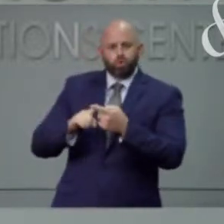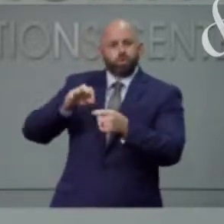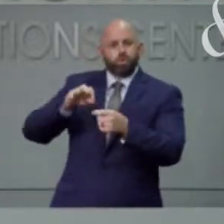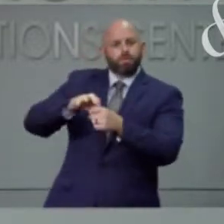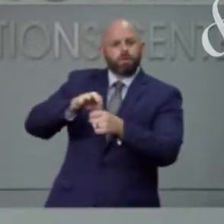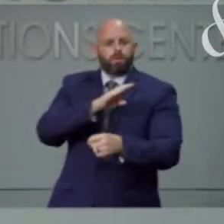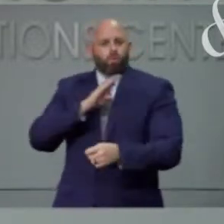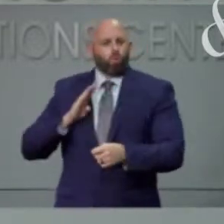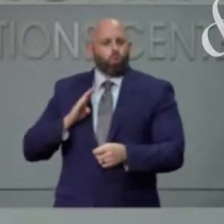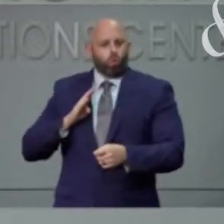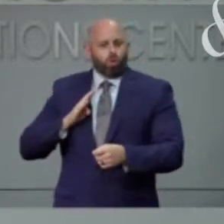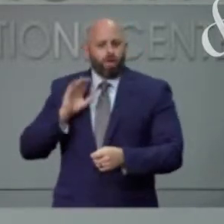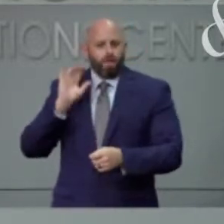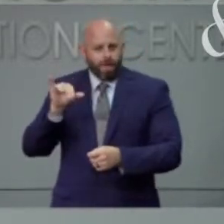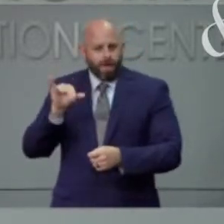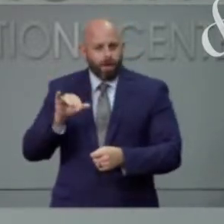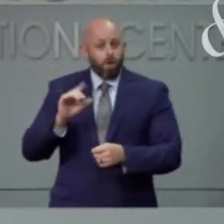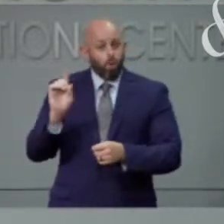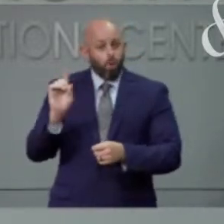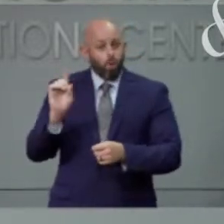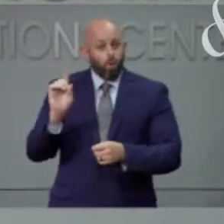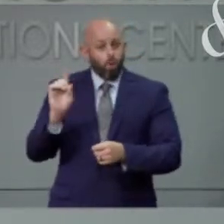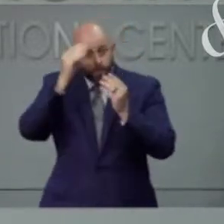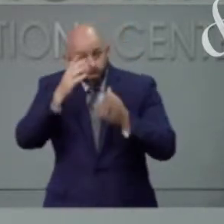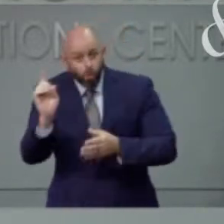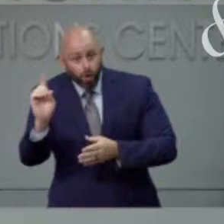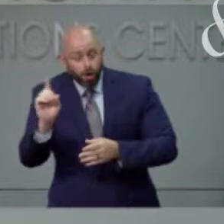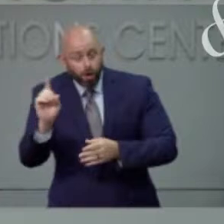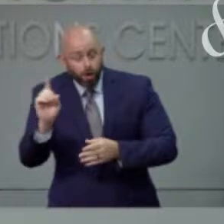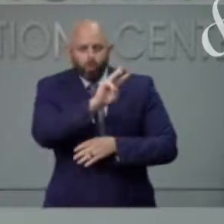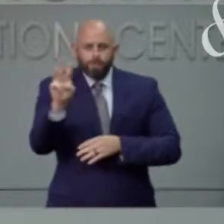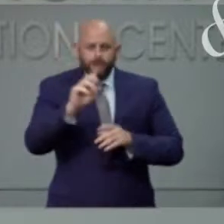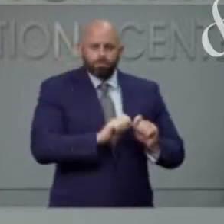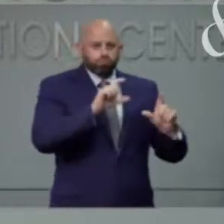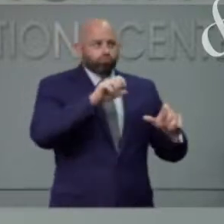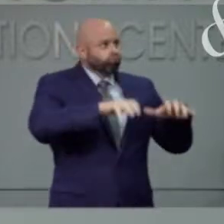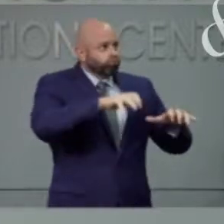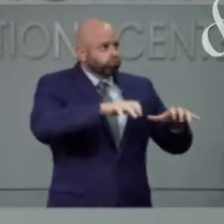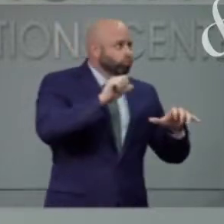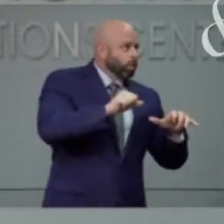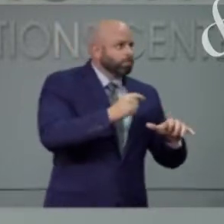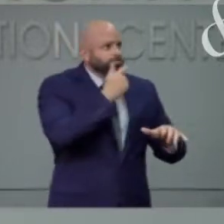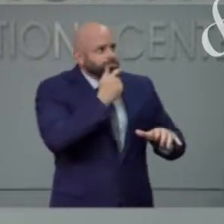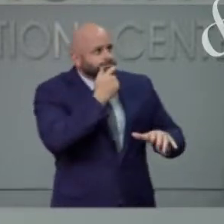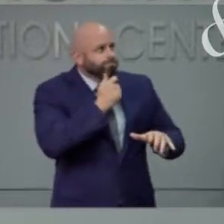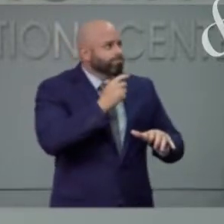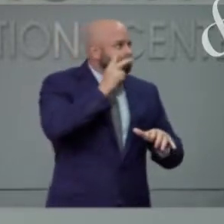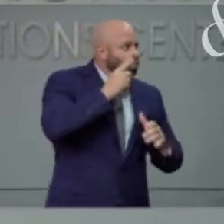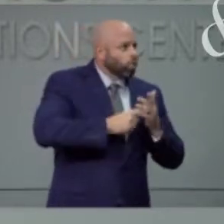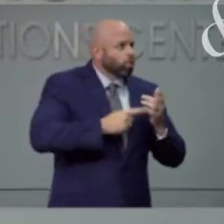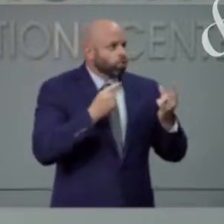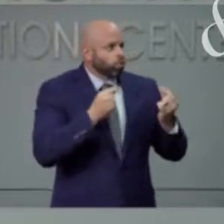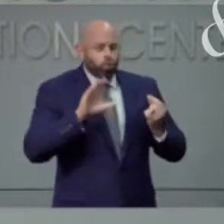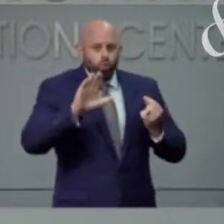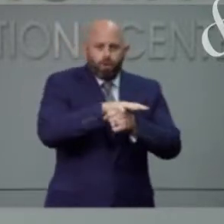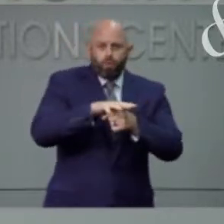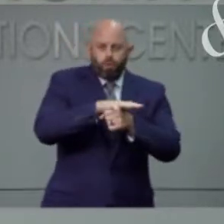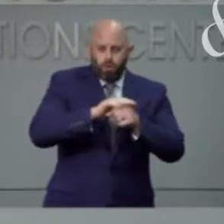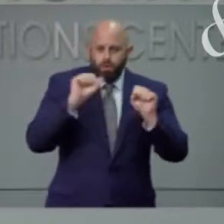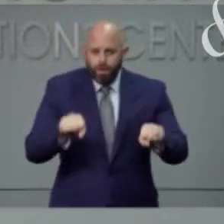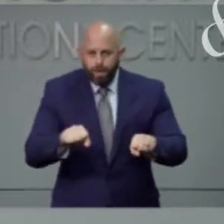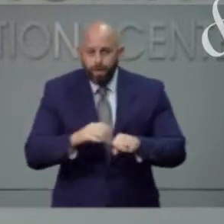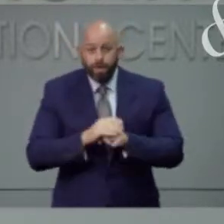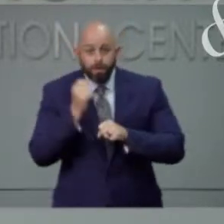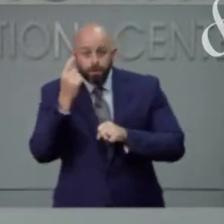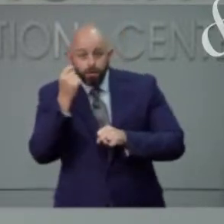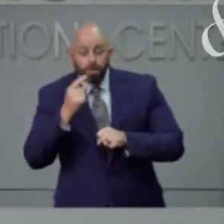Board of Elections website. And that board is committed to making sure that the elections are